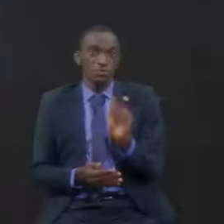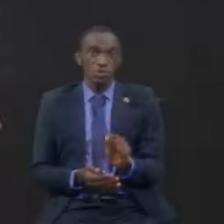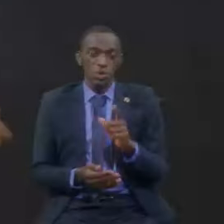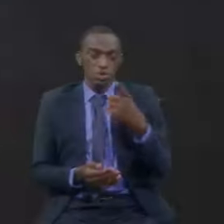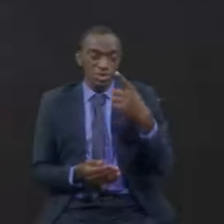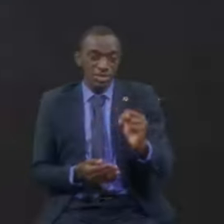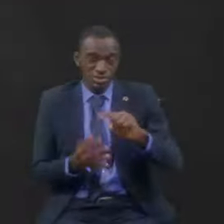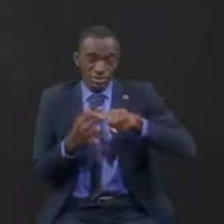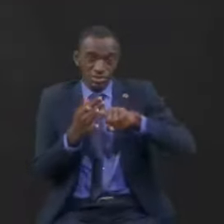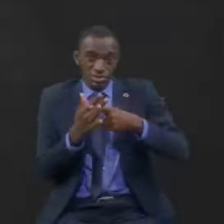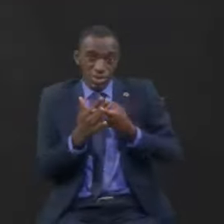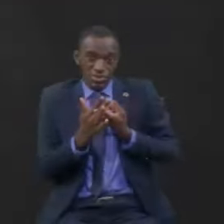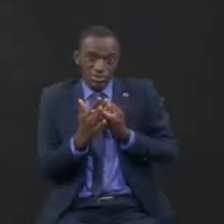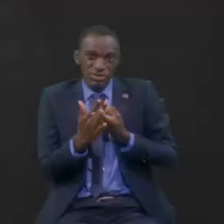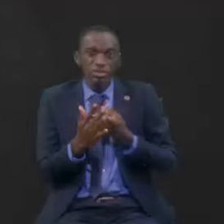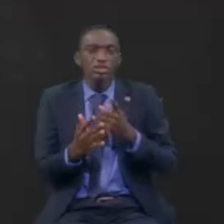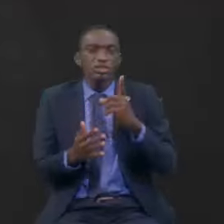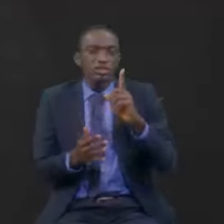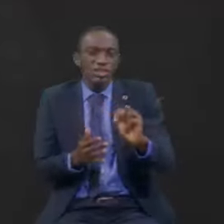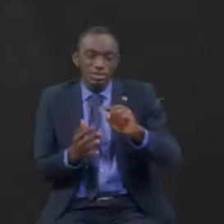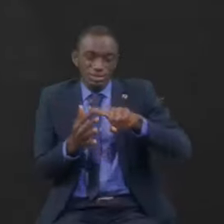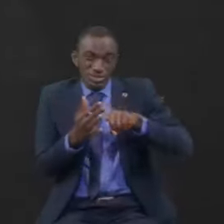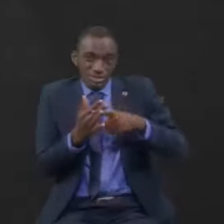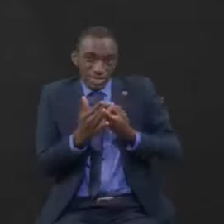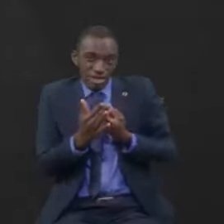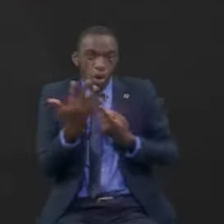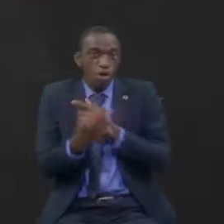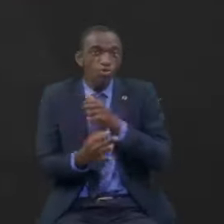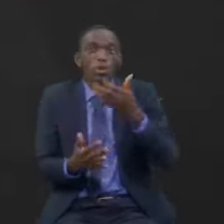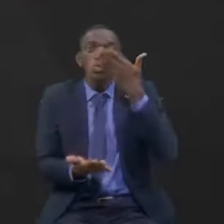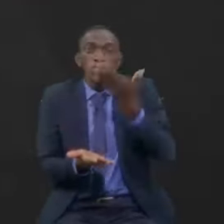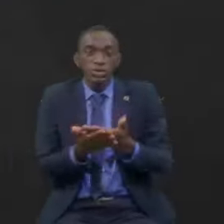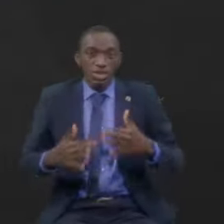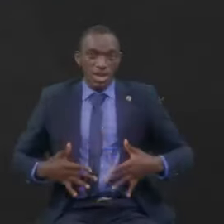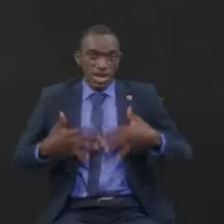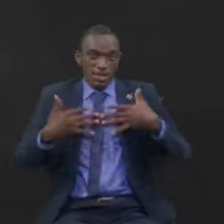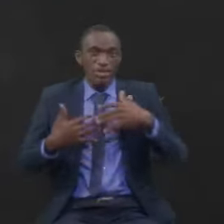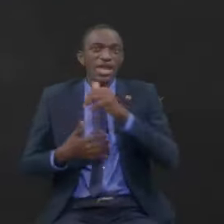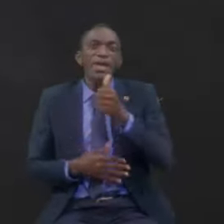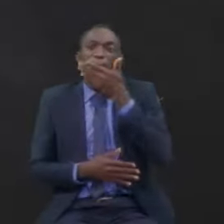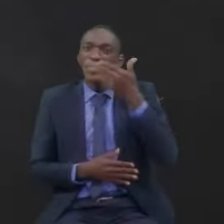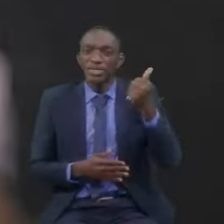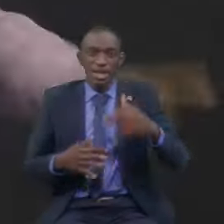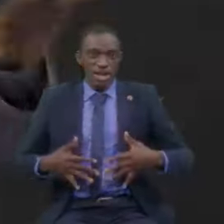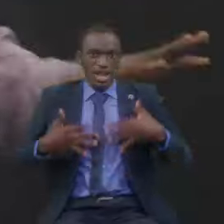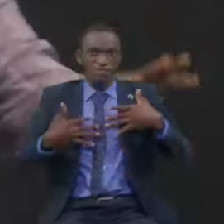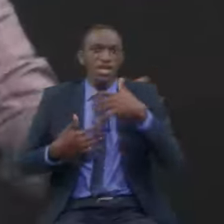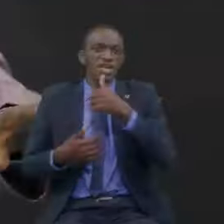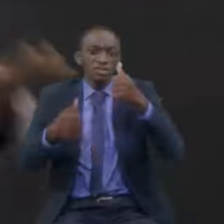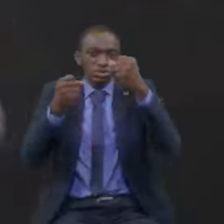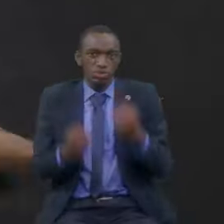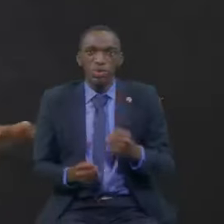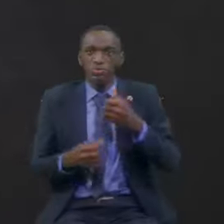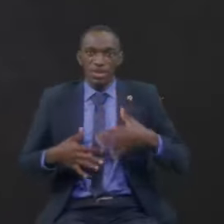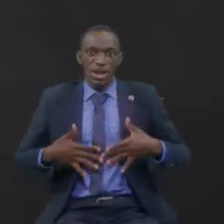therefore, the origin of a good life, a better life, a strong life, a